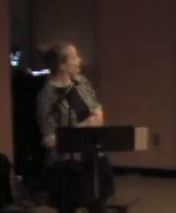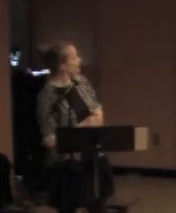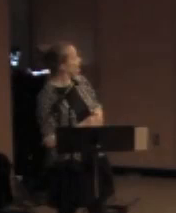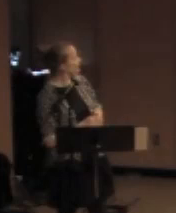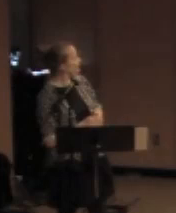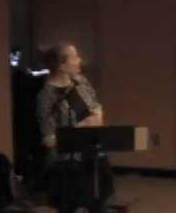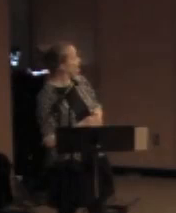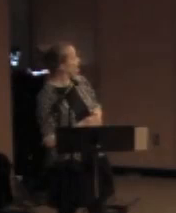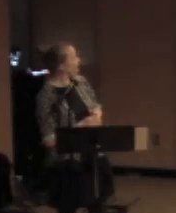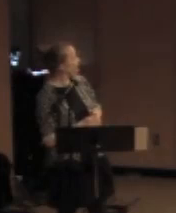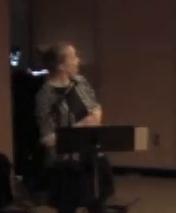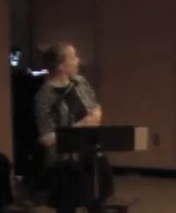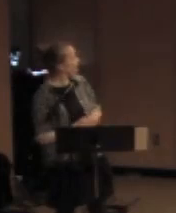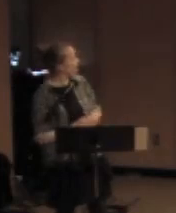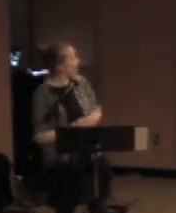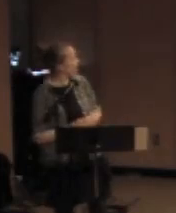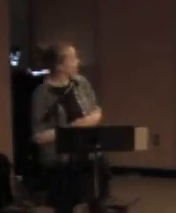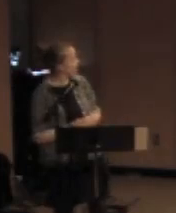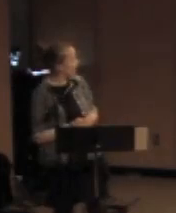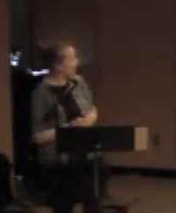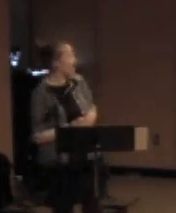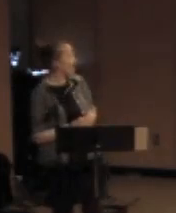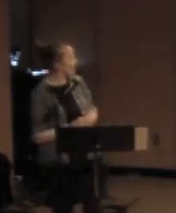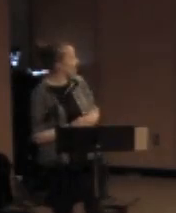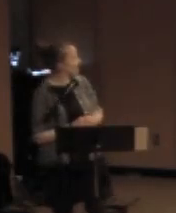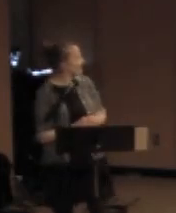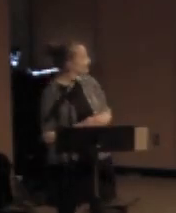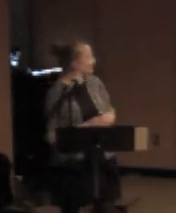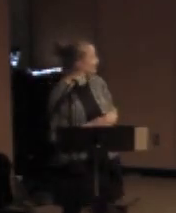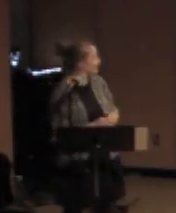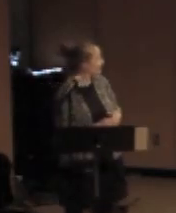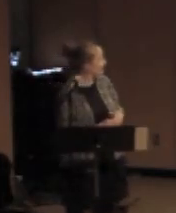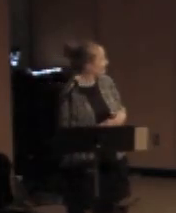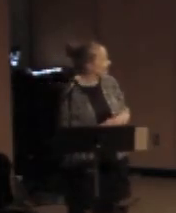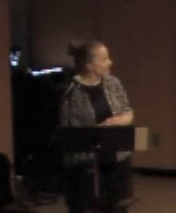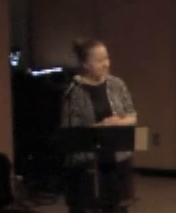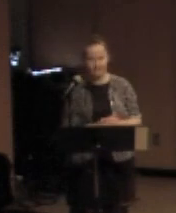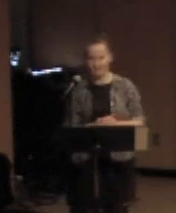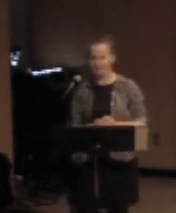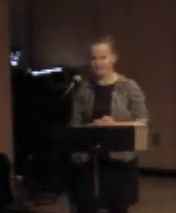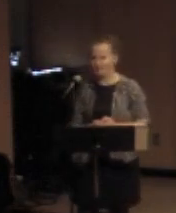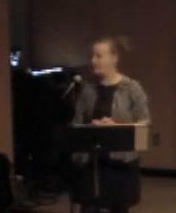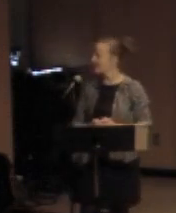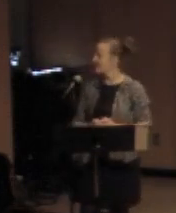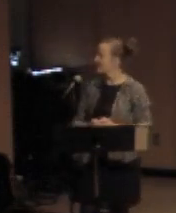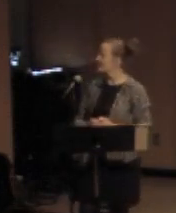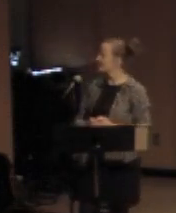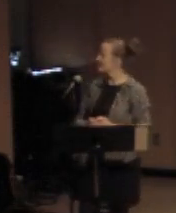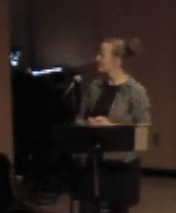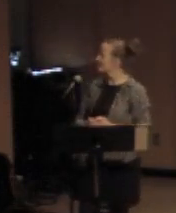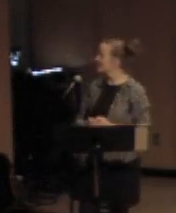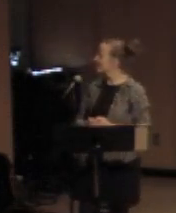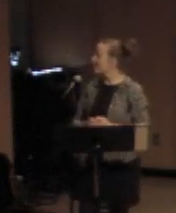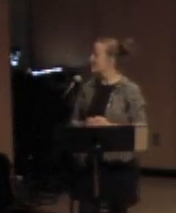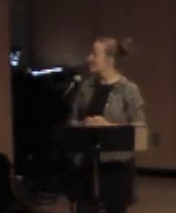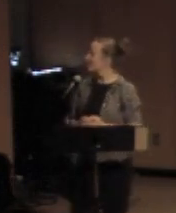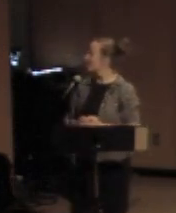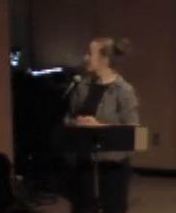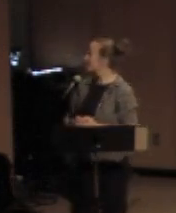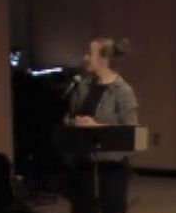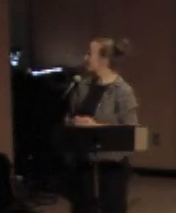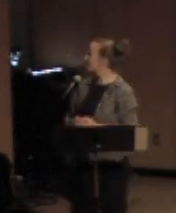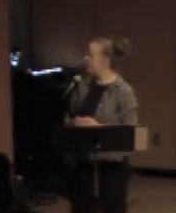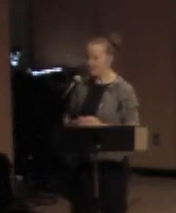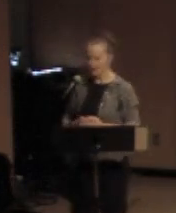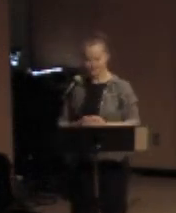5:30 it's okay to be a little at of time yeah and now that there we go yeah now it's probably